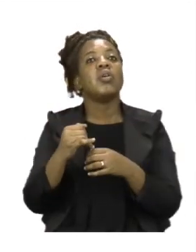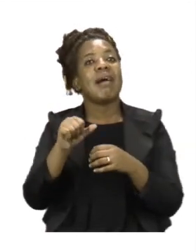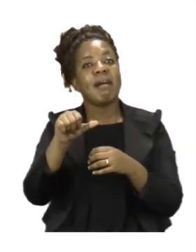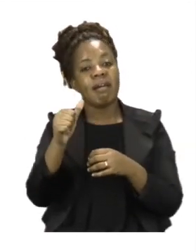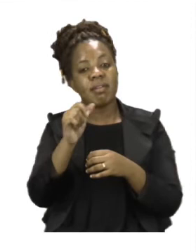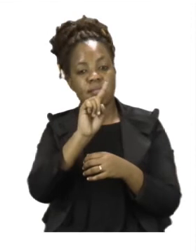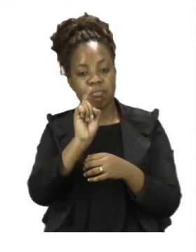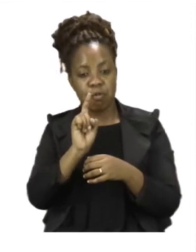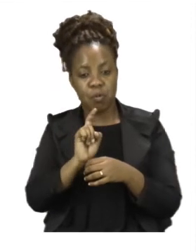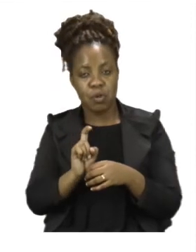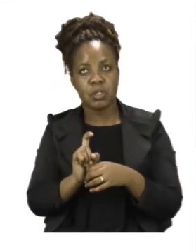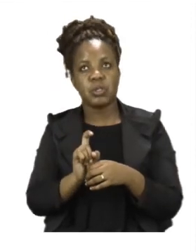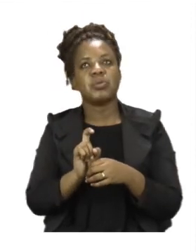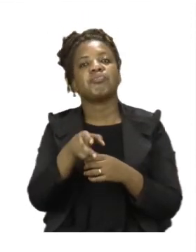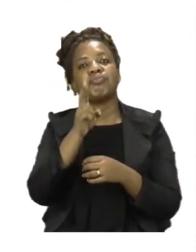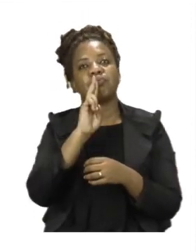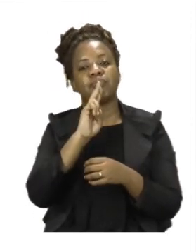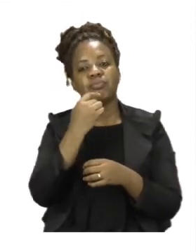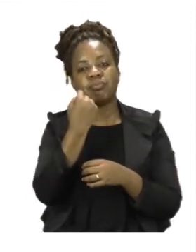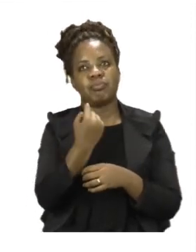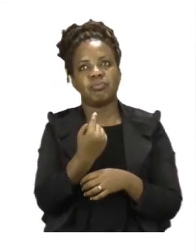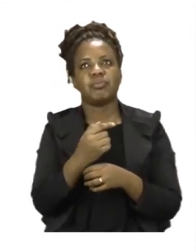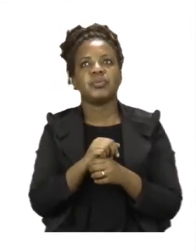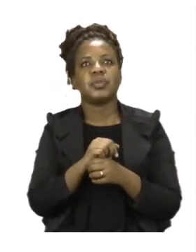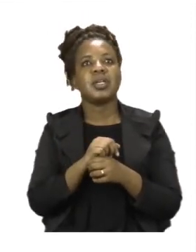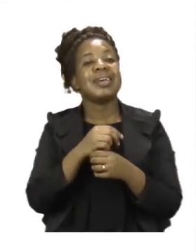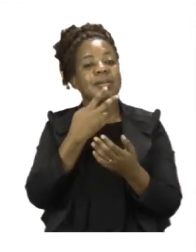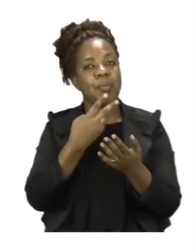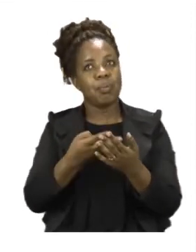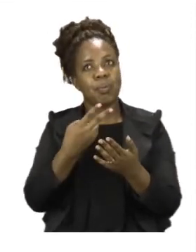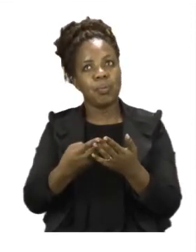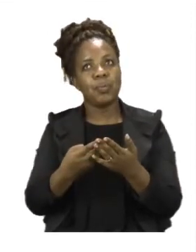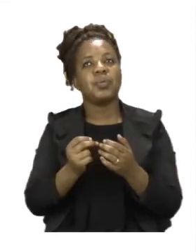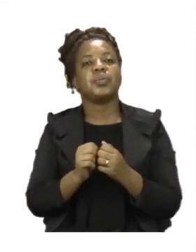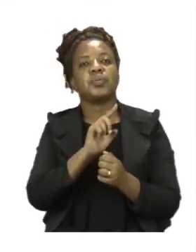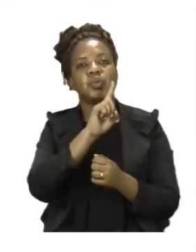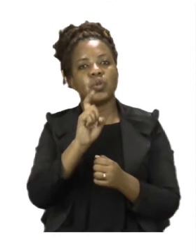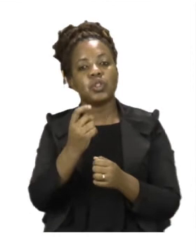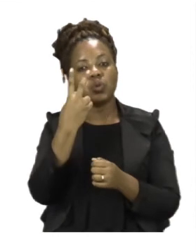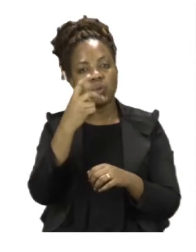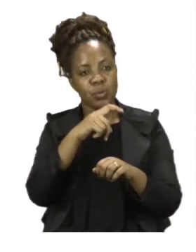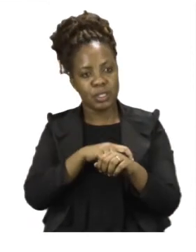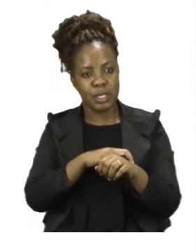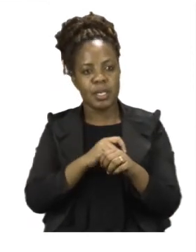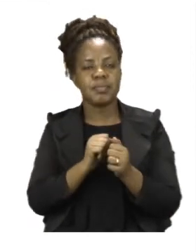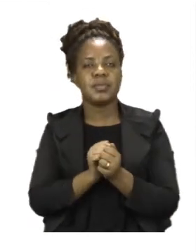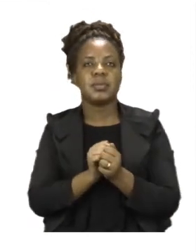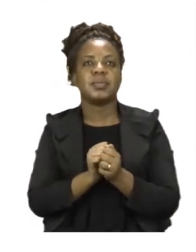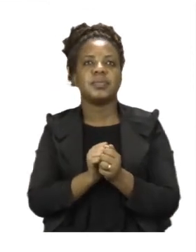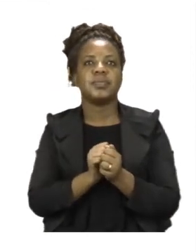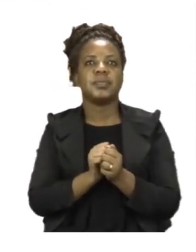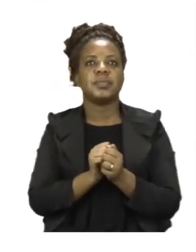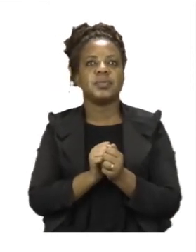yourselves. Please read each question twice. Try to look for the answer on the calendar and